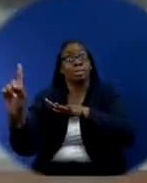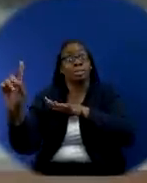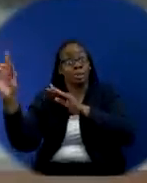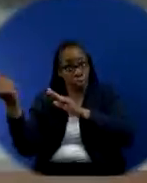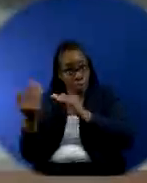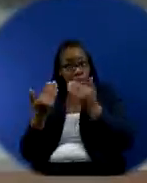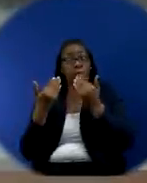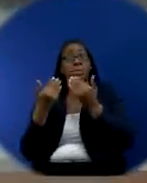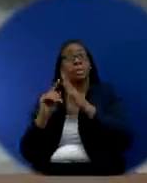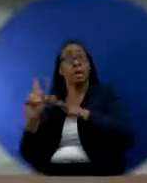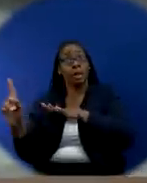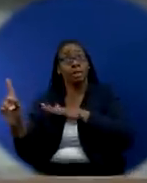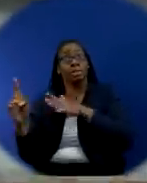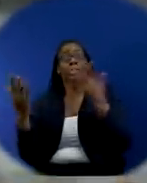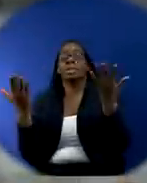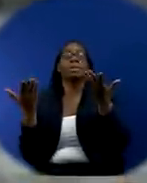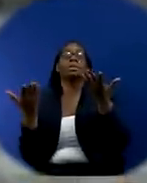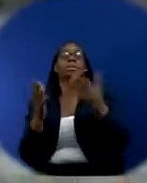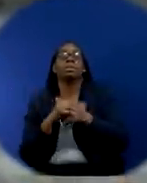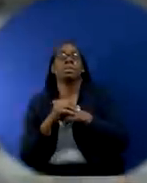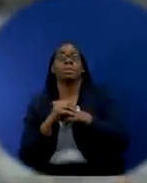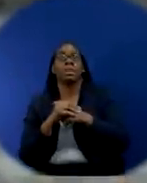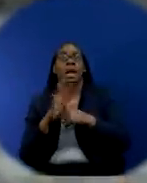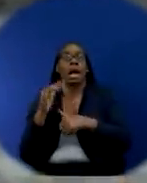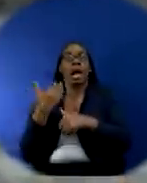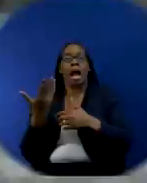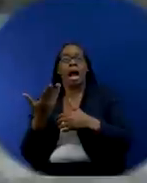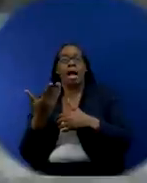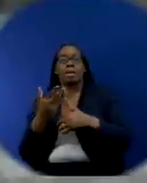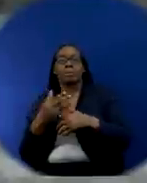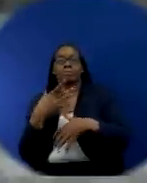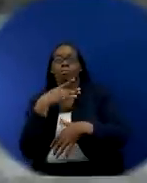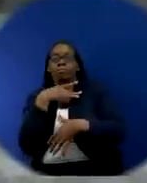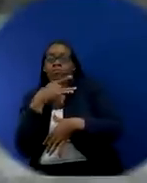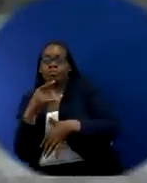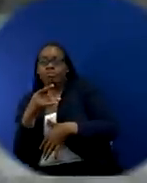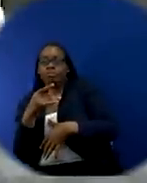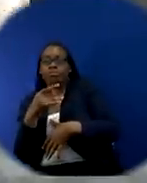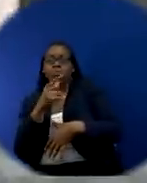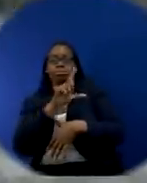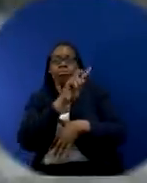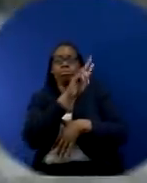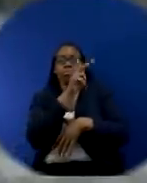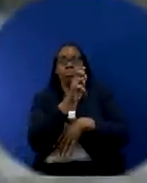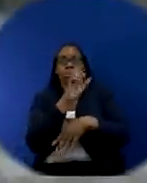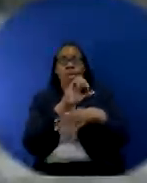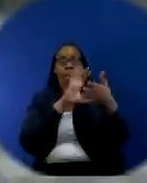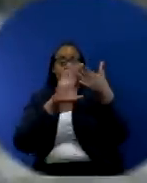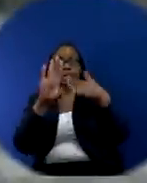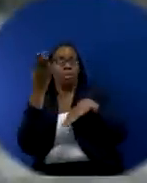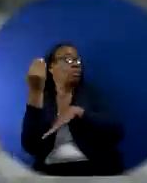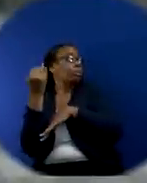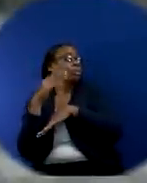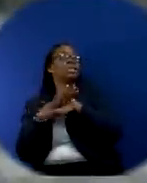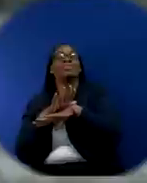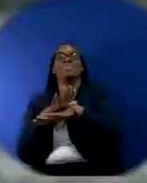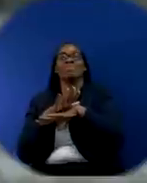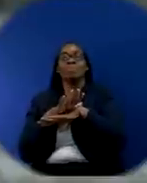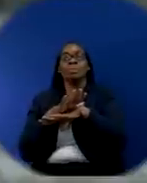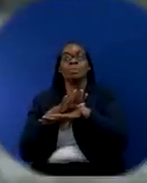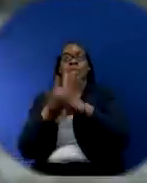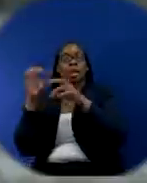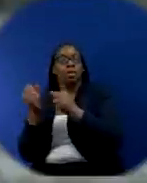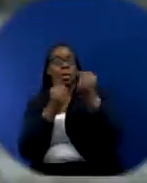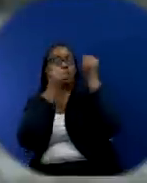out? You in or out? I am intrigued by Luke chapter 14. It is a pivotal and powerful passage of scripture.